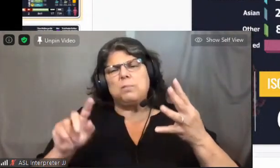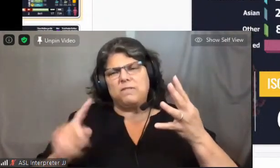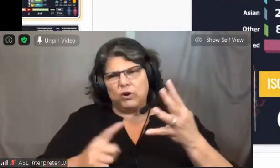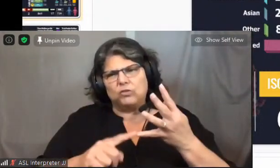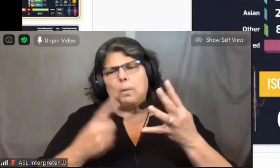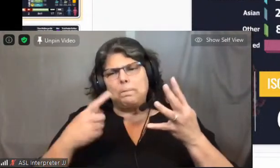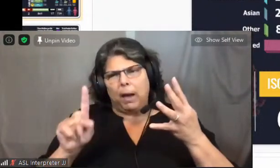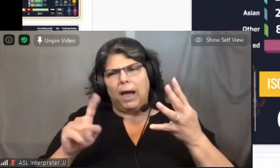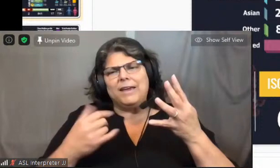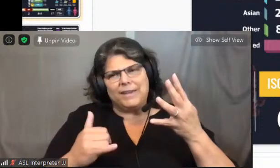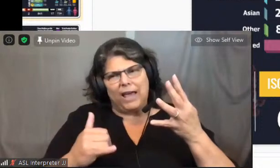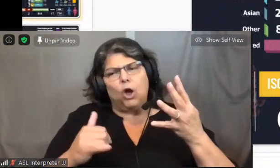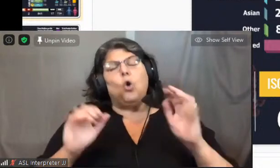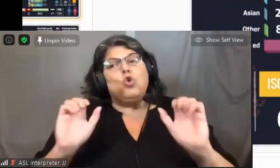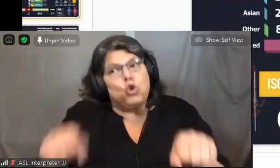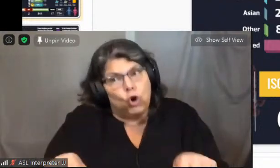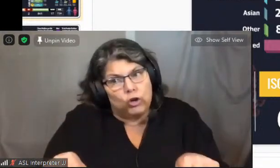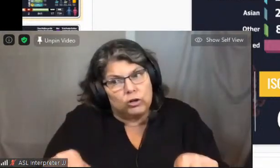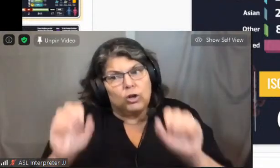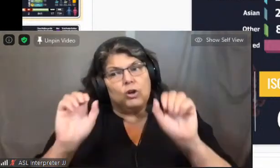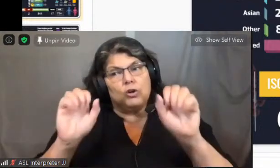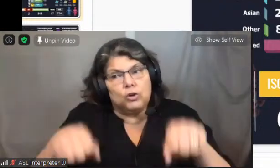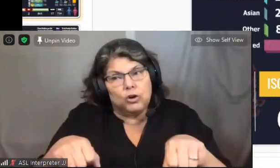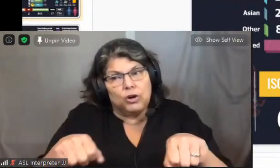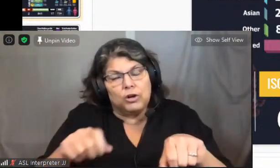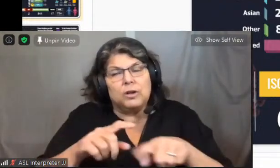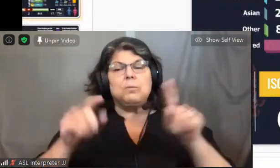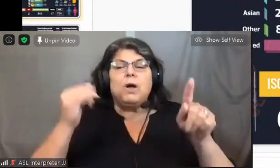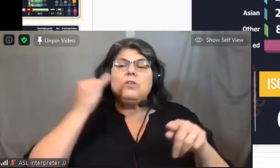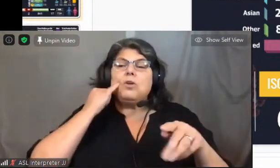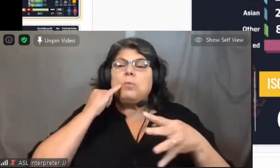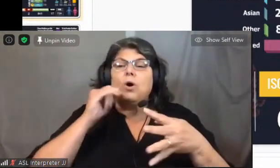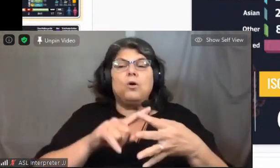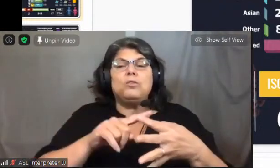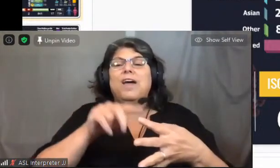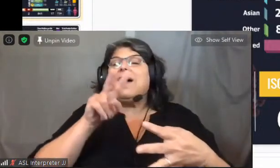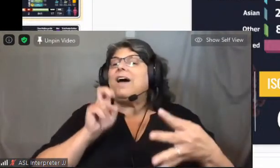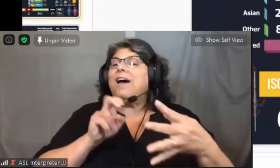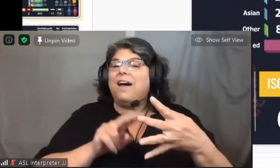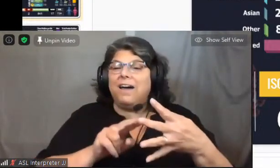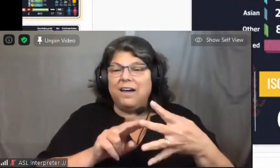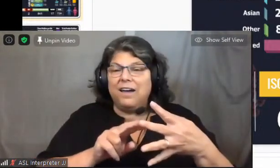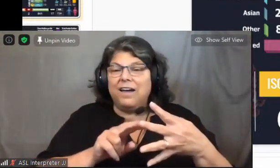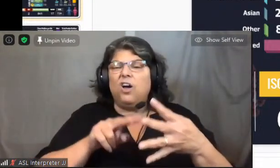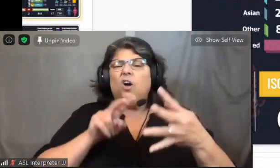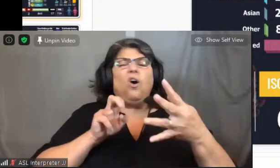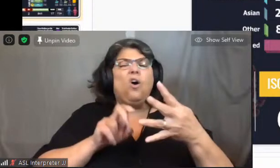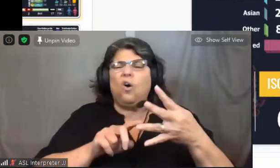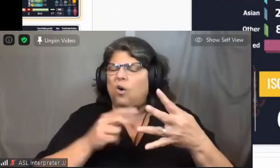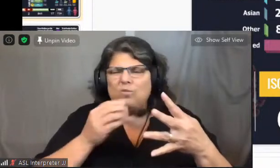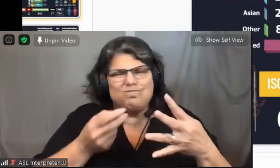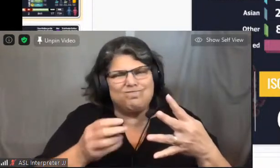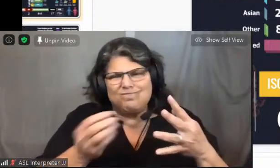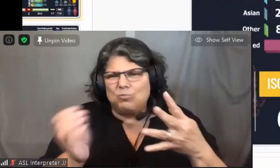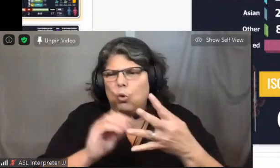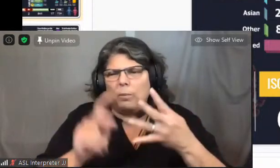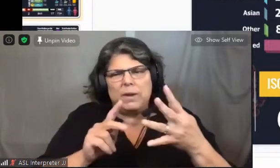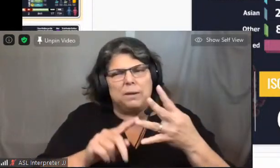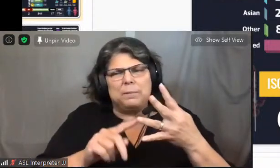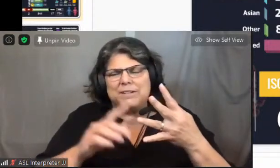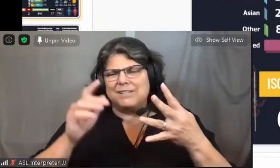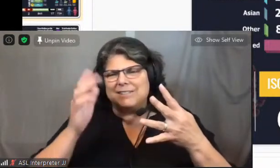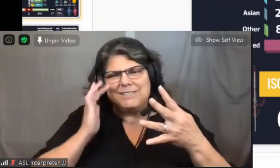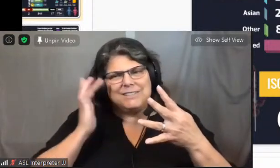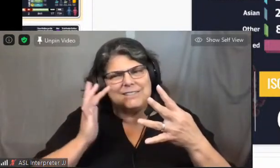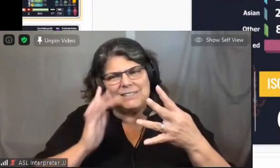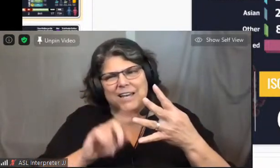If, on the other hand, we get to, let's say, orange and we're doing not so good, they'll move us back to red or to purple. So